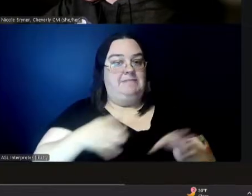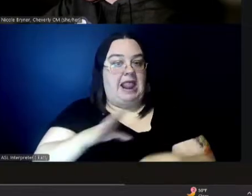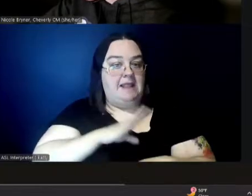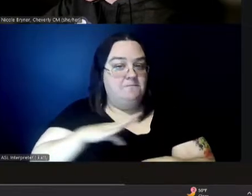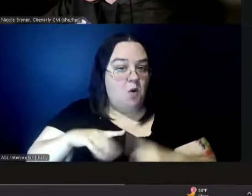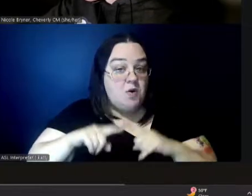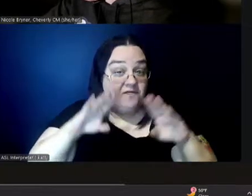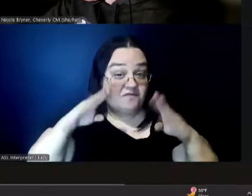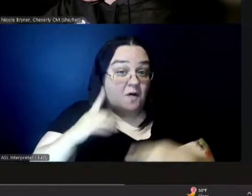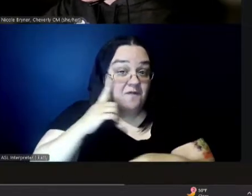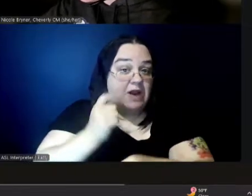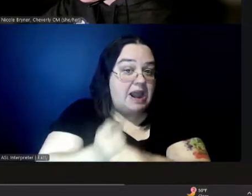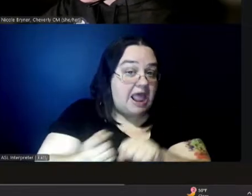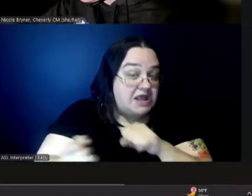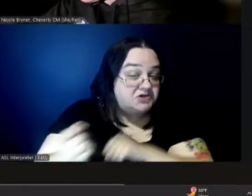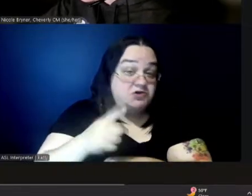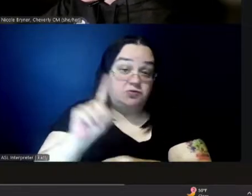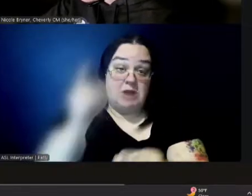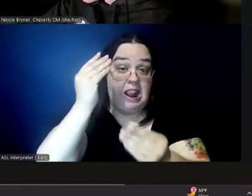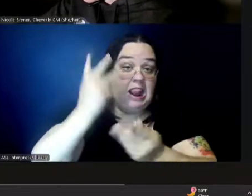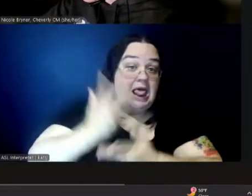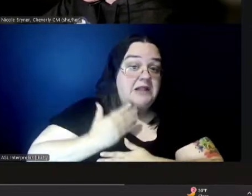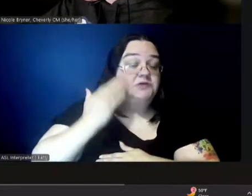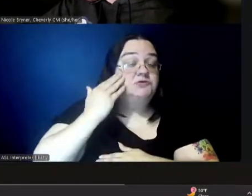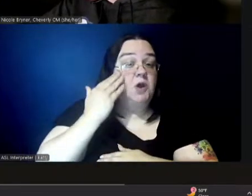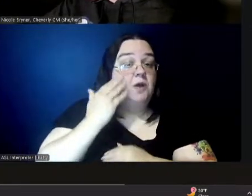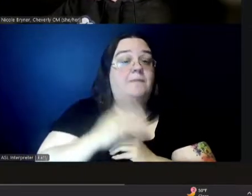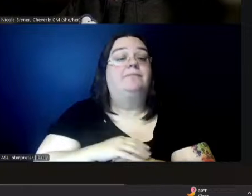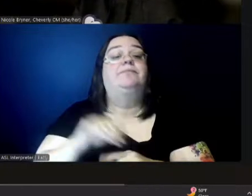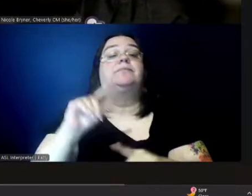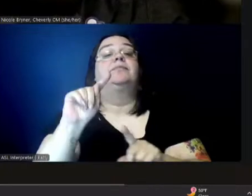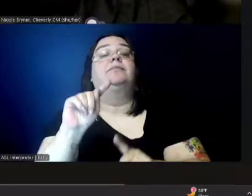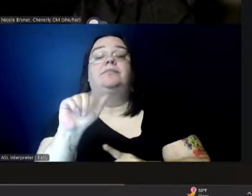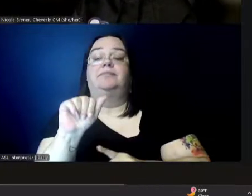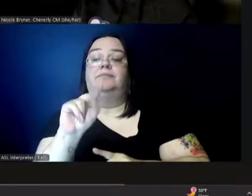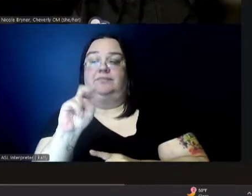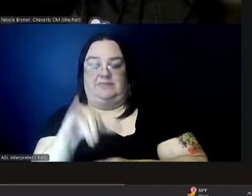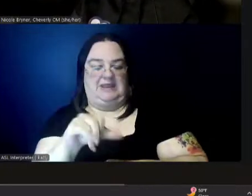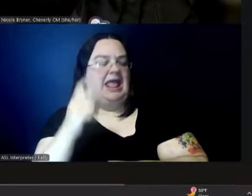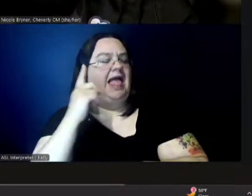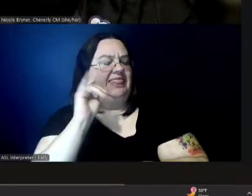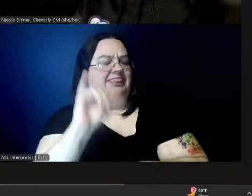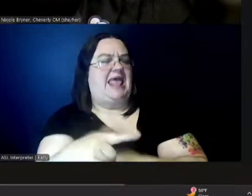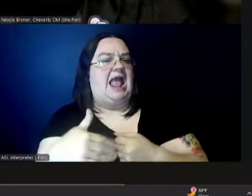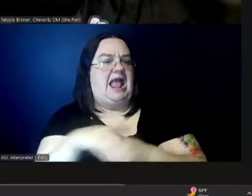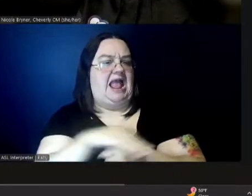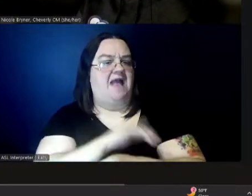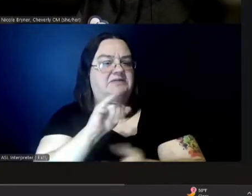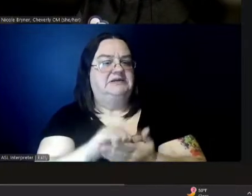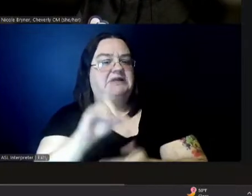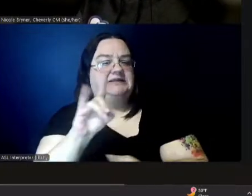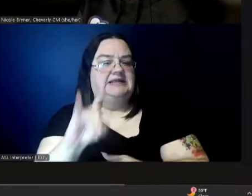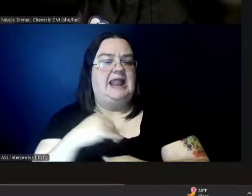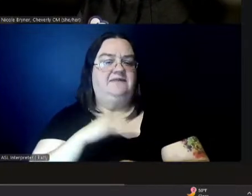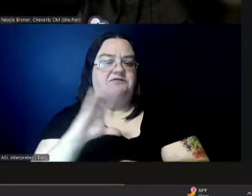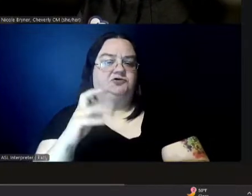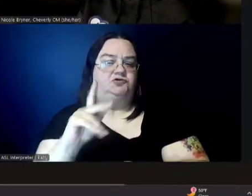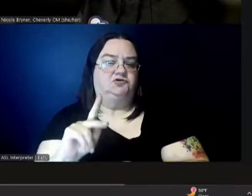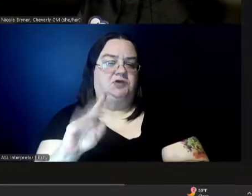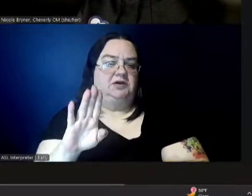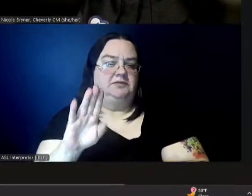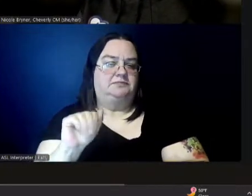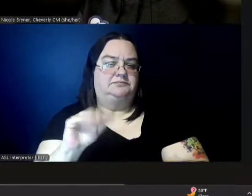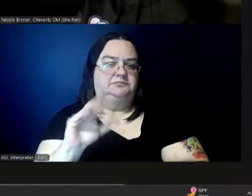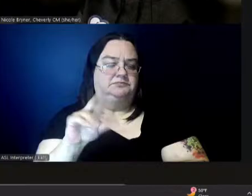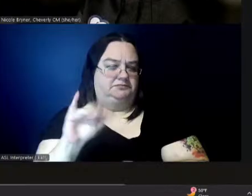Dave? I think that covers it, but we did have Chuck Pocari in the meeting